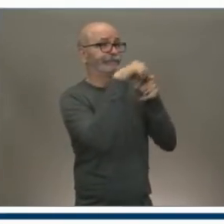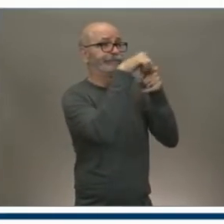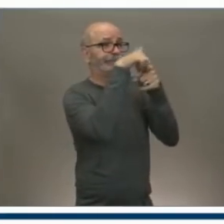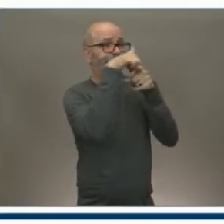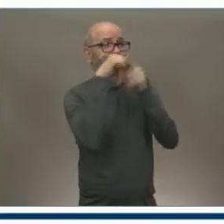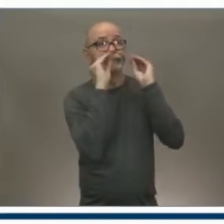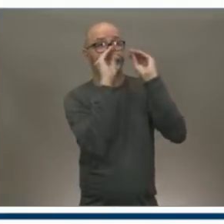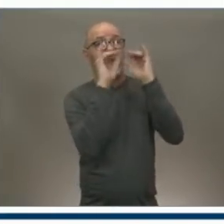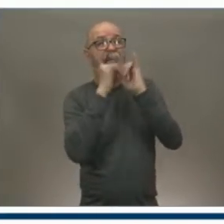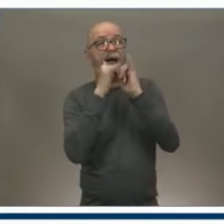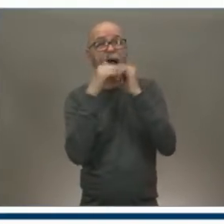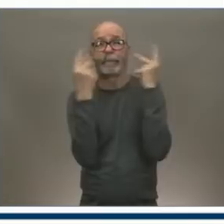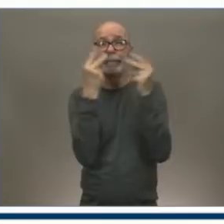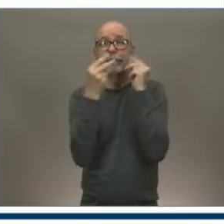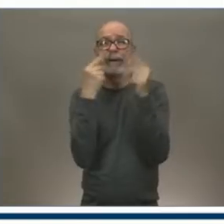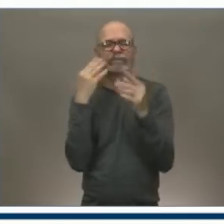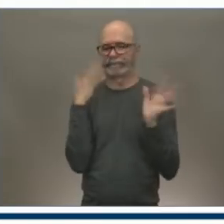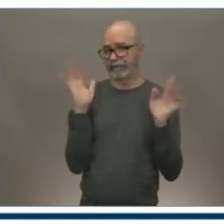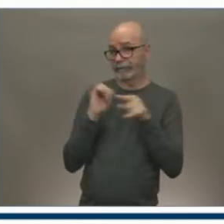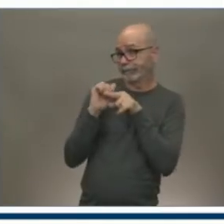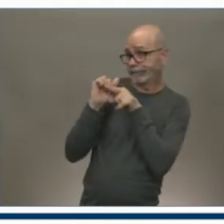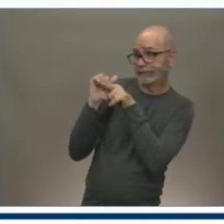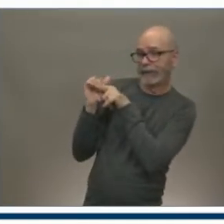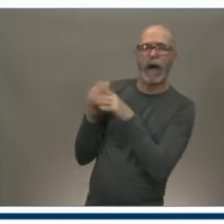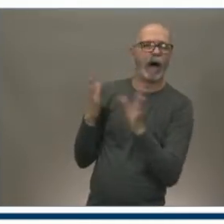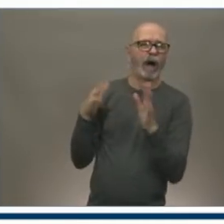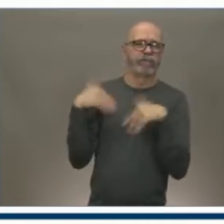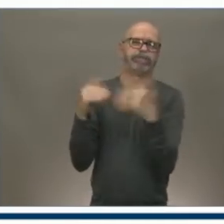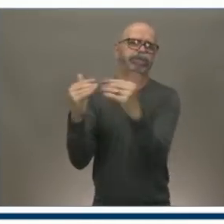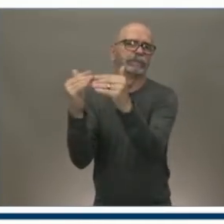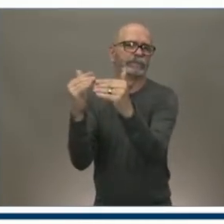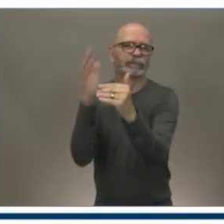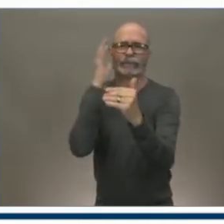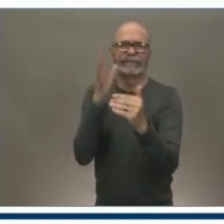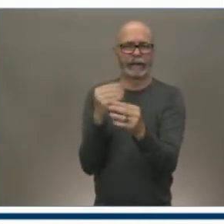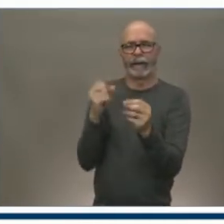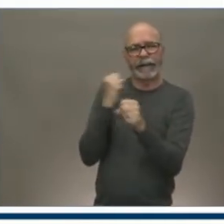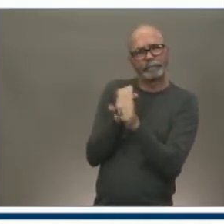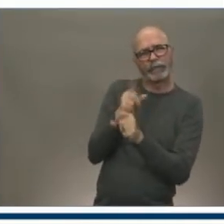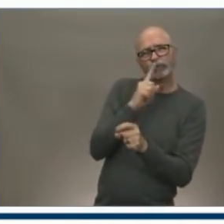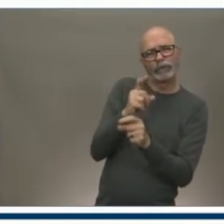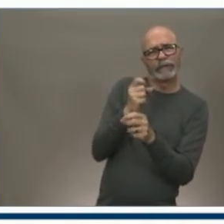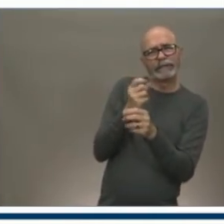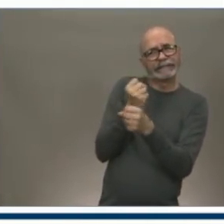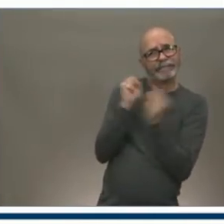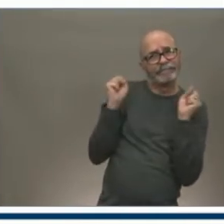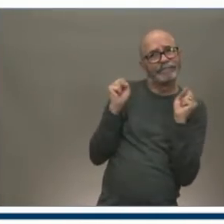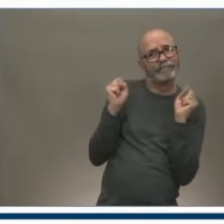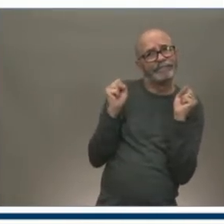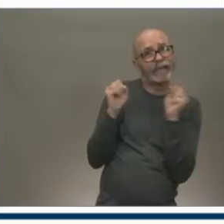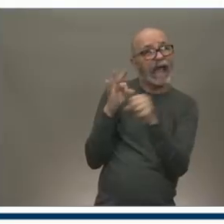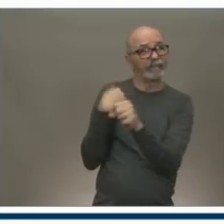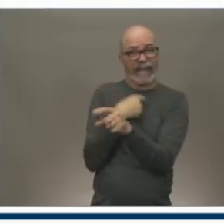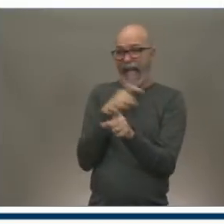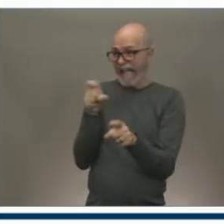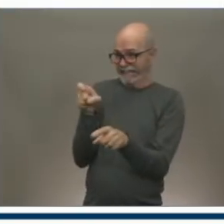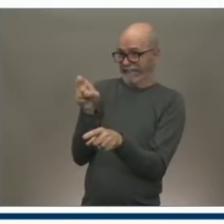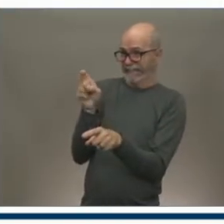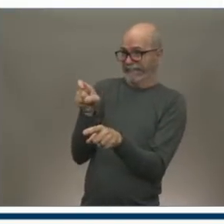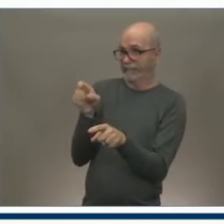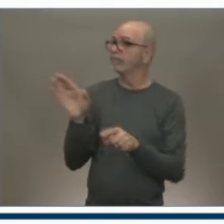they need to be trained to deliver a vaccine in a safe manner. And so if we need these groups, we can actually turn to